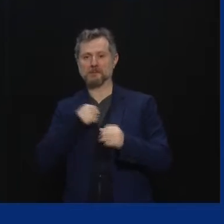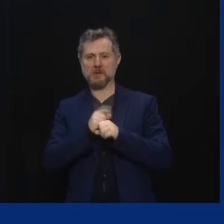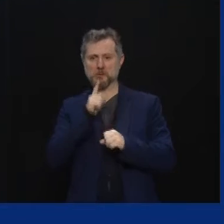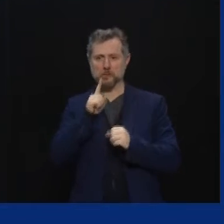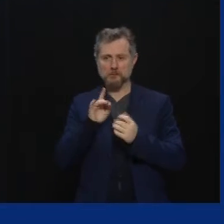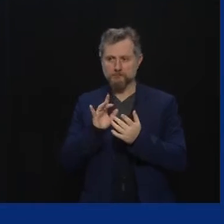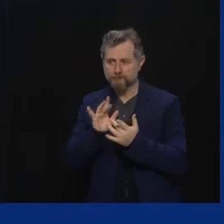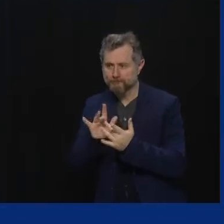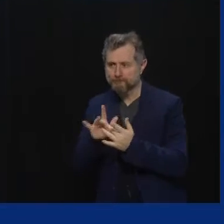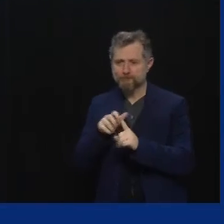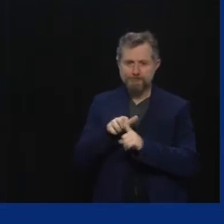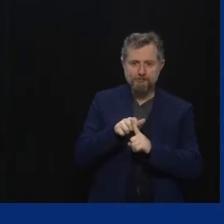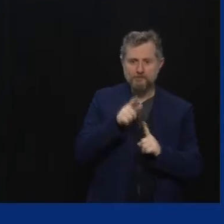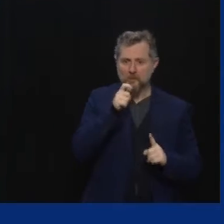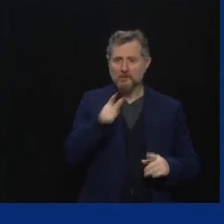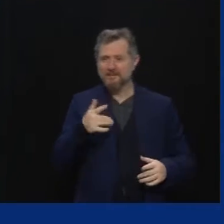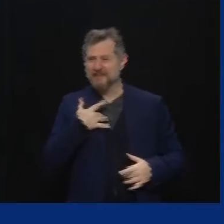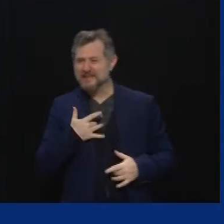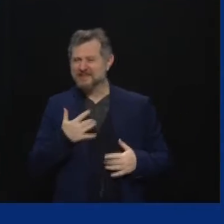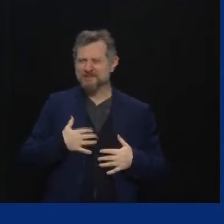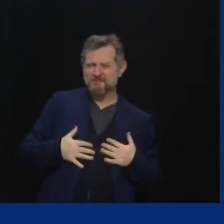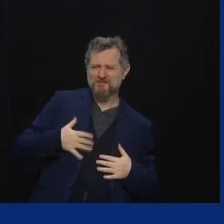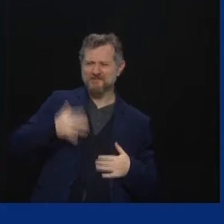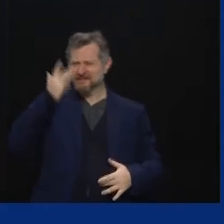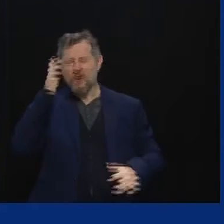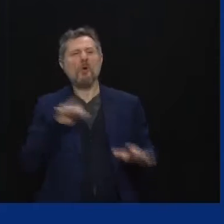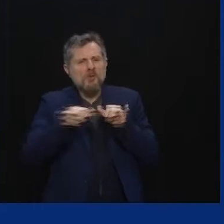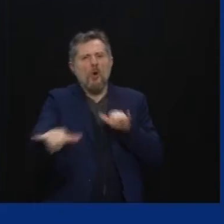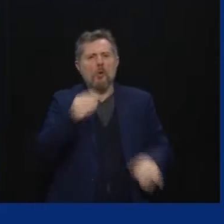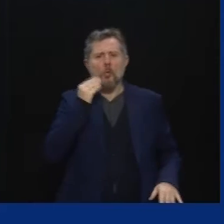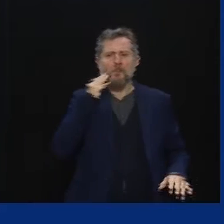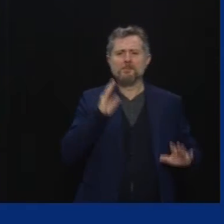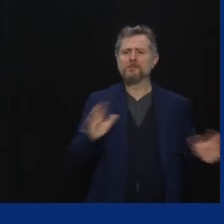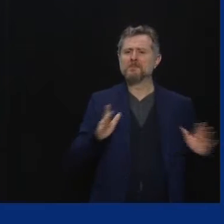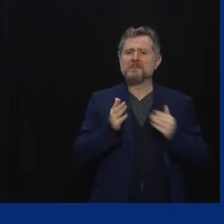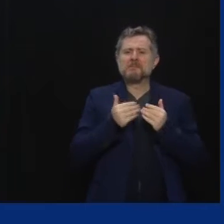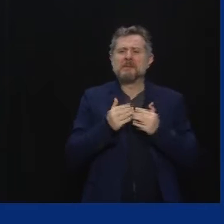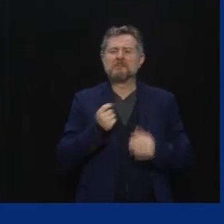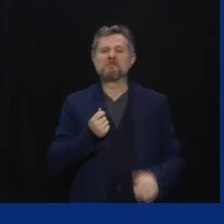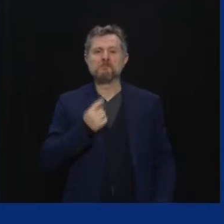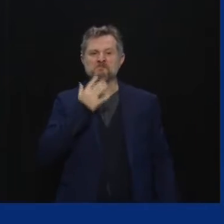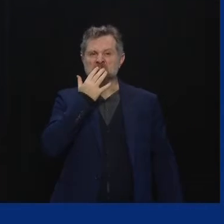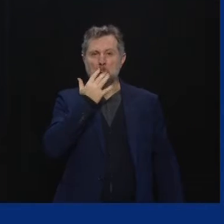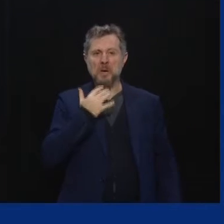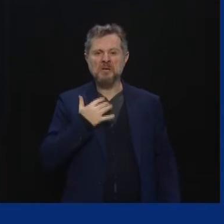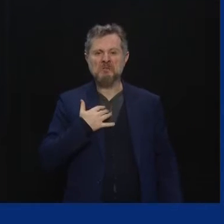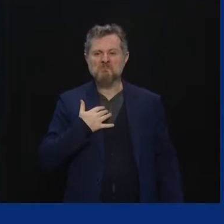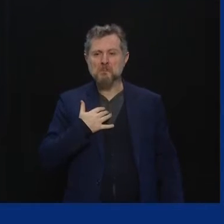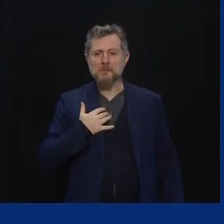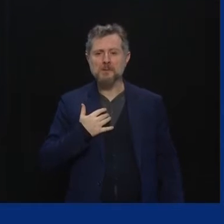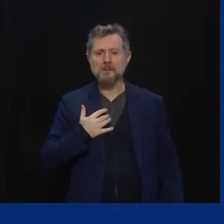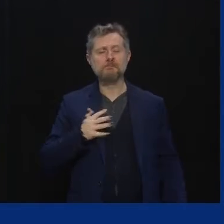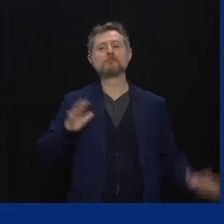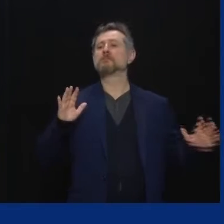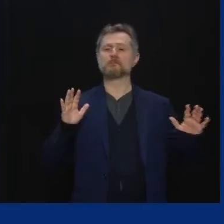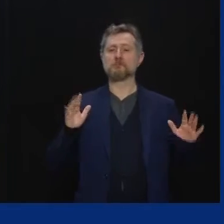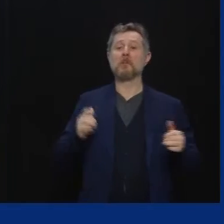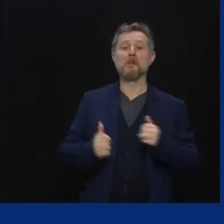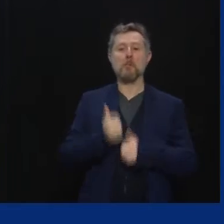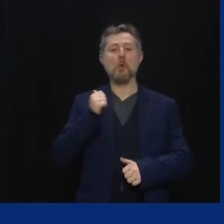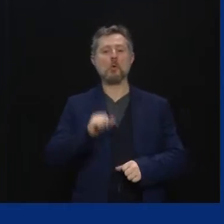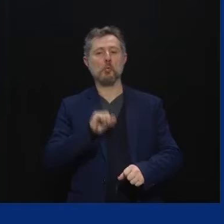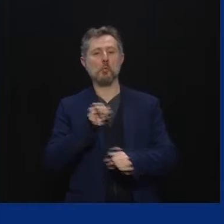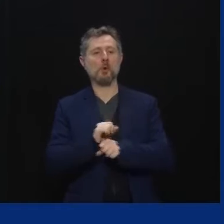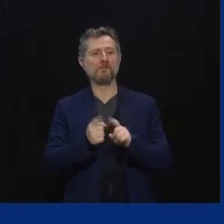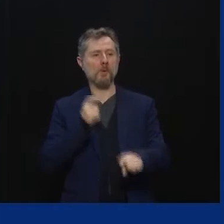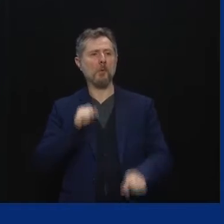symptoms, even slight symptoms. One of the advantages we learned is that people can work from home. There's no reason for many people in certain